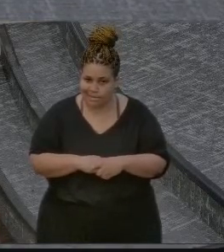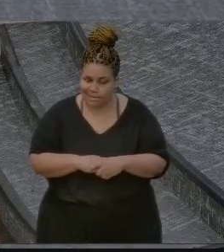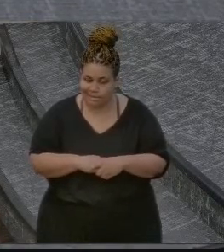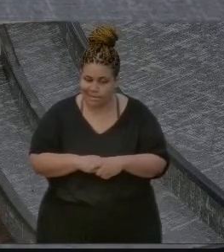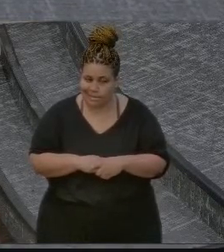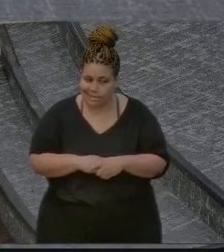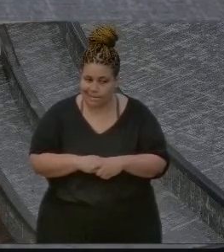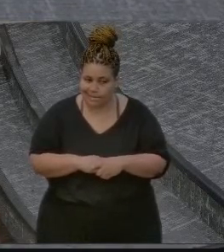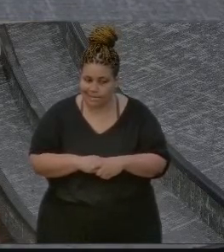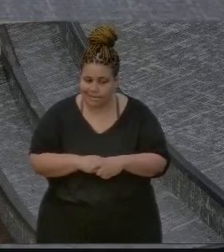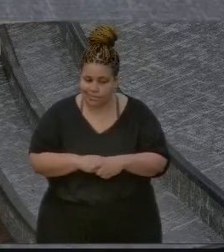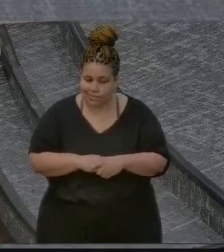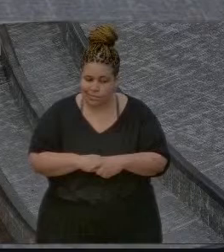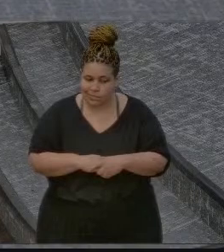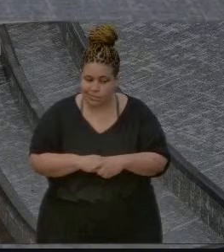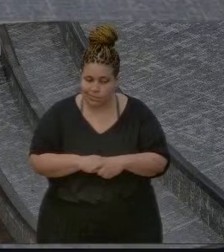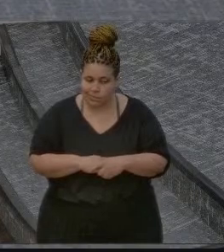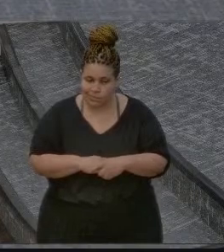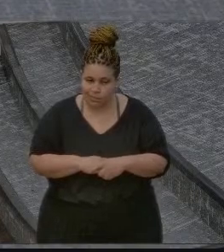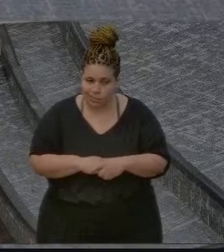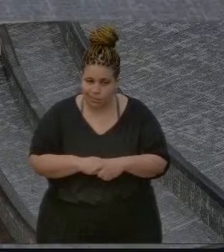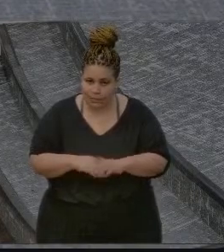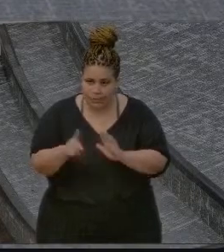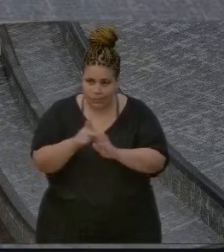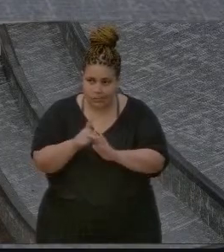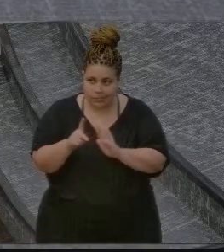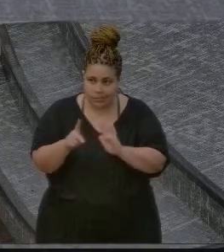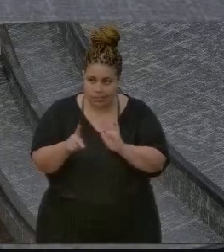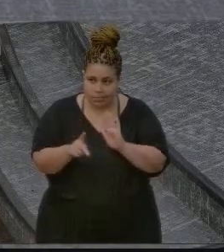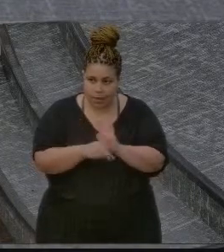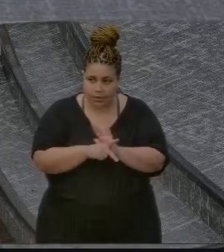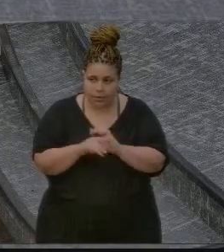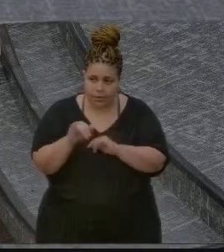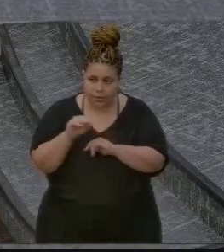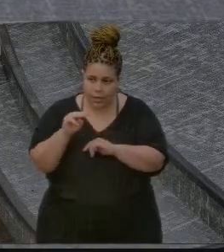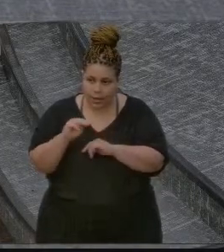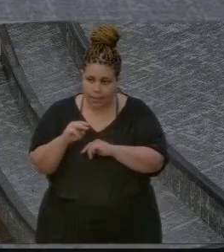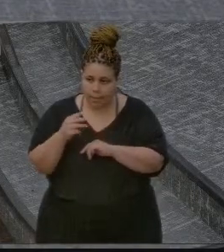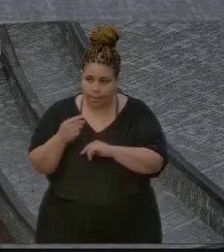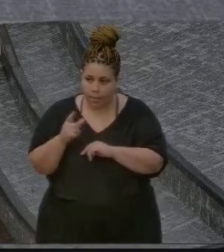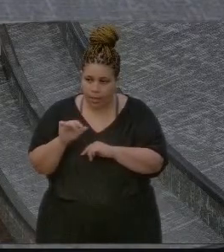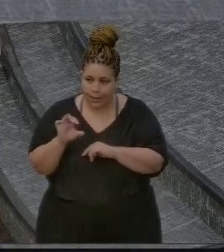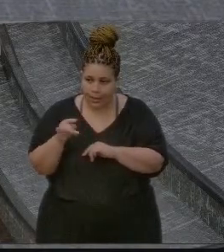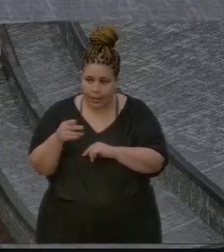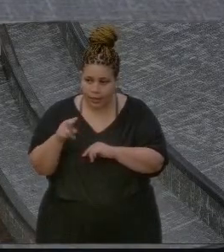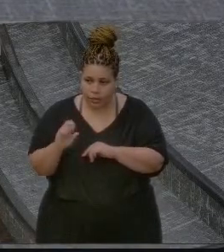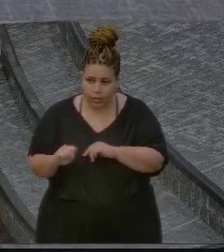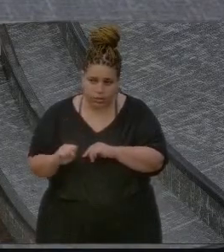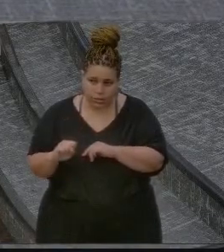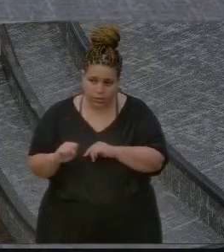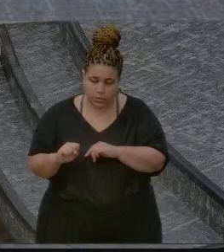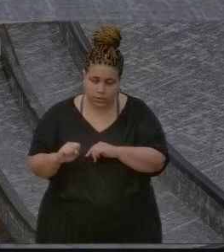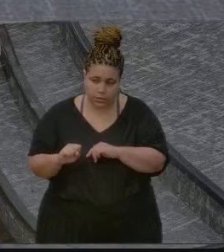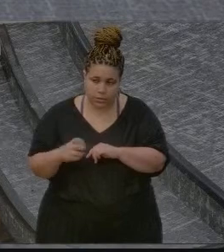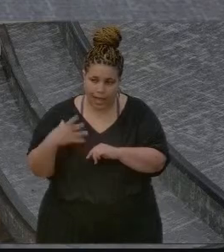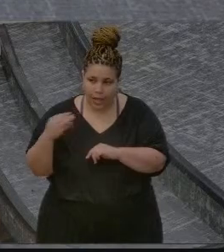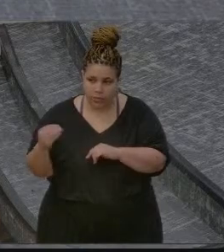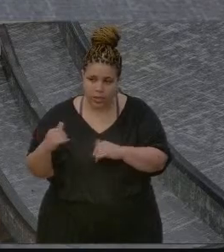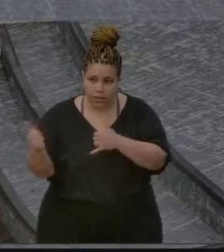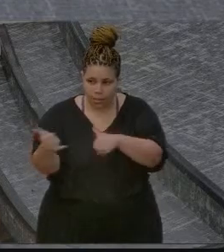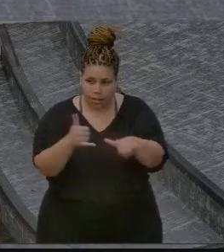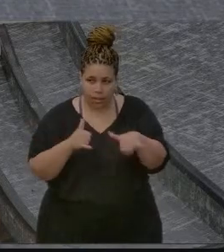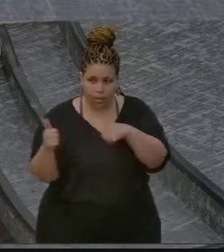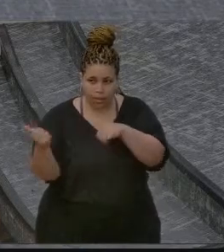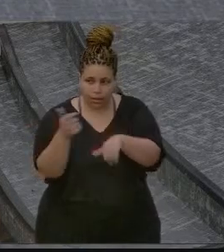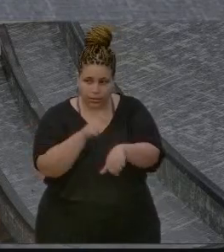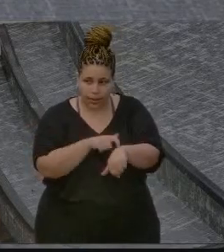had, I think, policy implications. One was recess. Us going back and looking at that policy. I